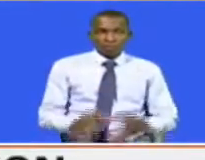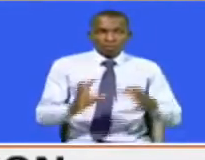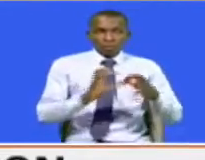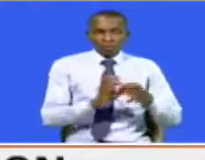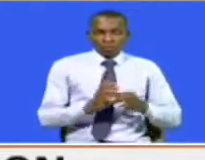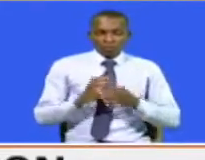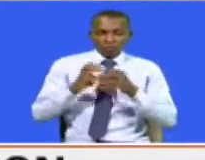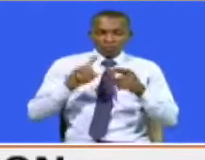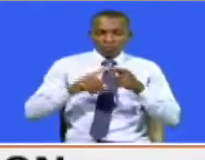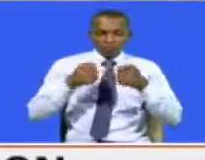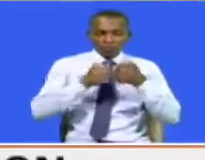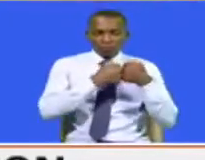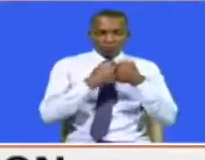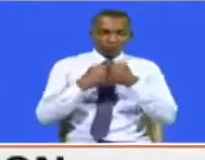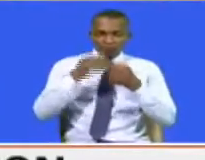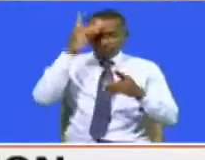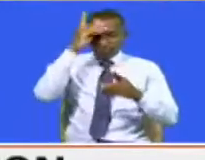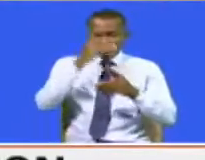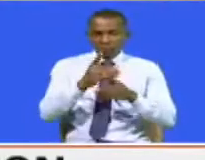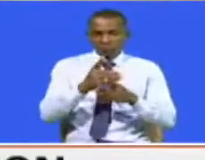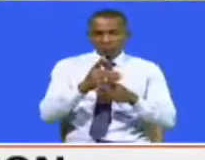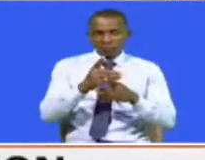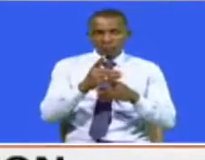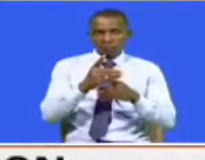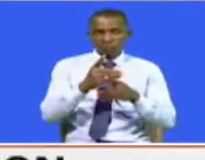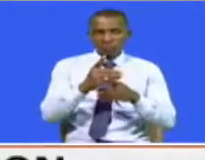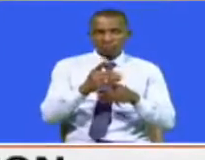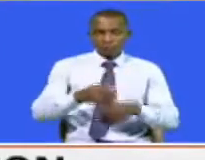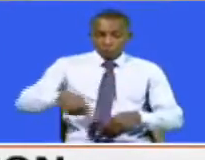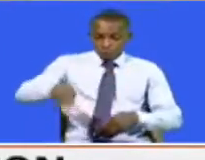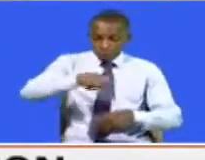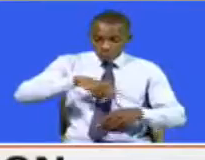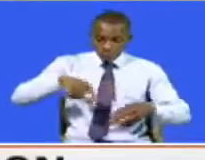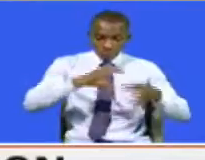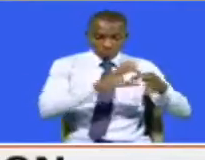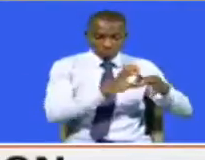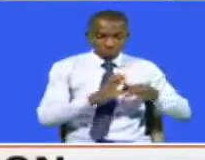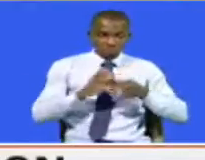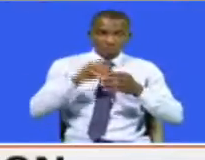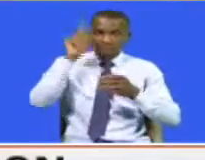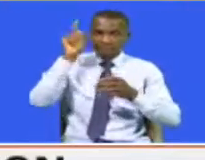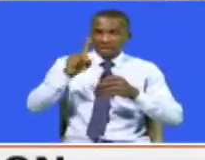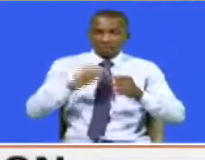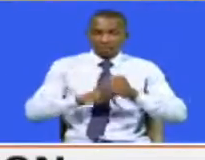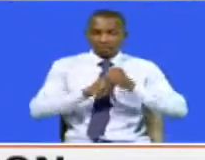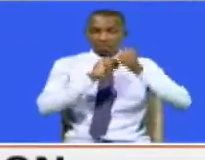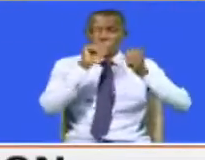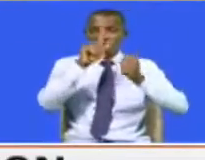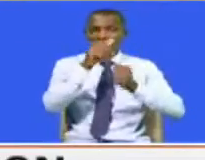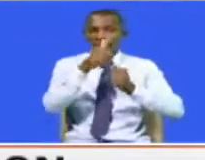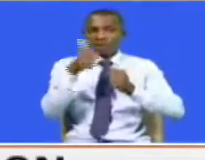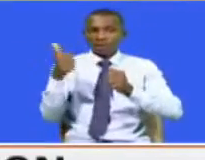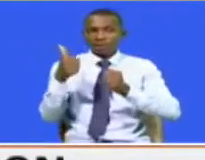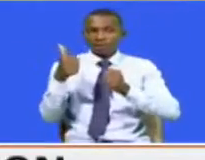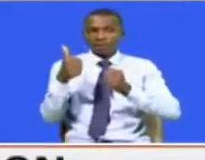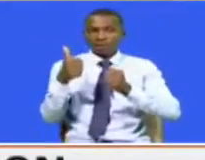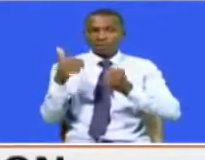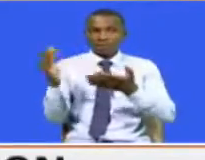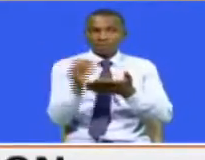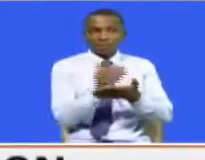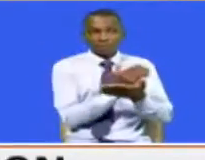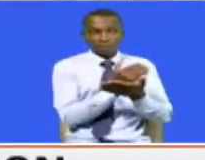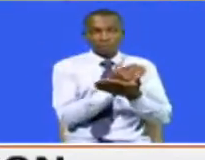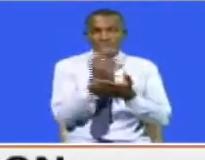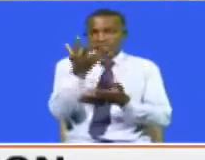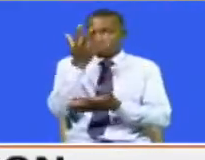to challenge the decision. As Azimio la Umoja, we must stand together and fight dictatorship in whatever